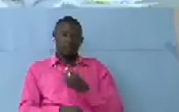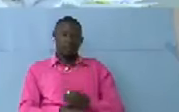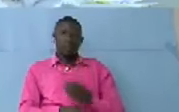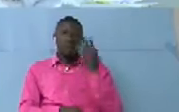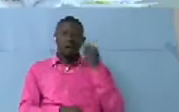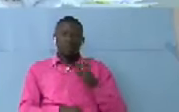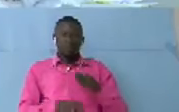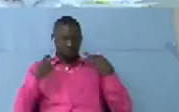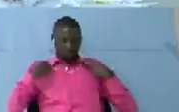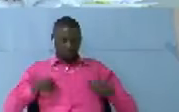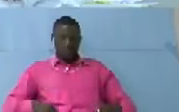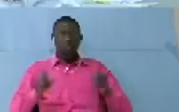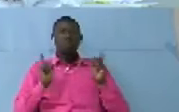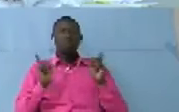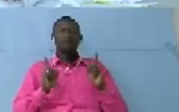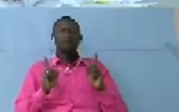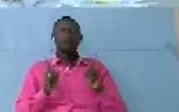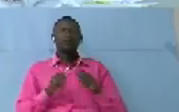dressed?